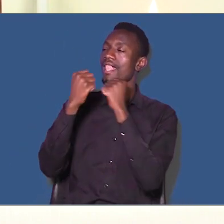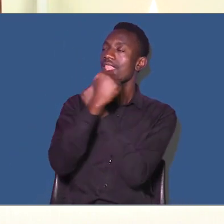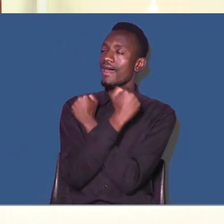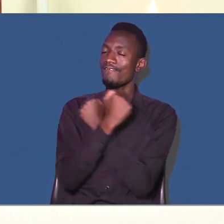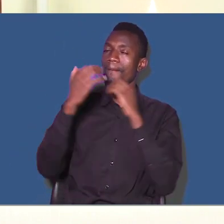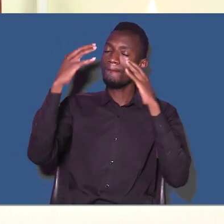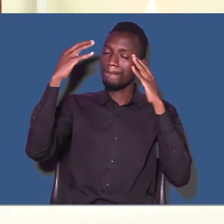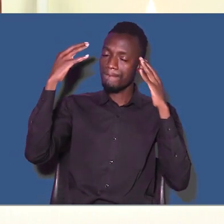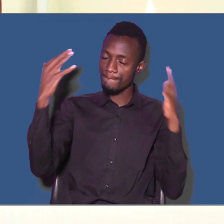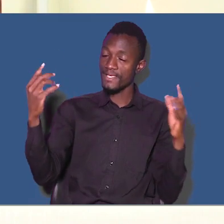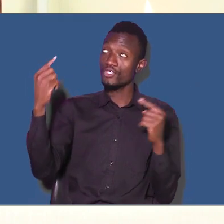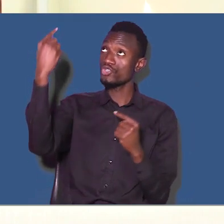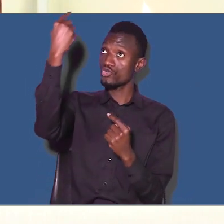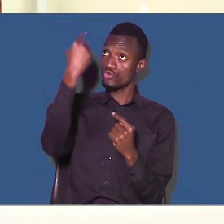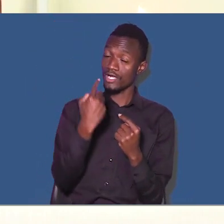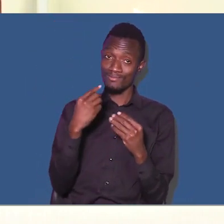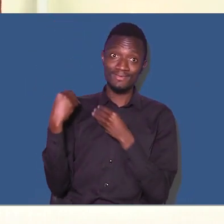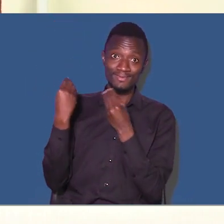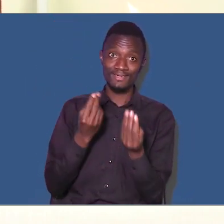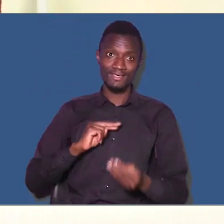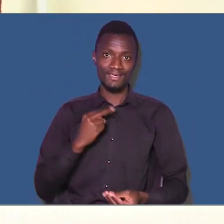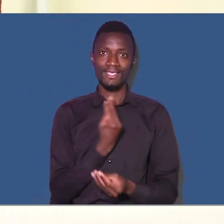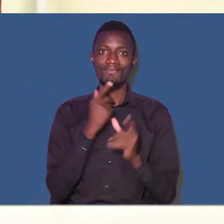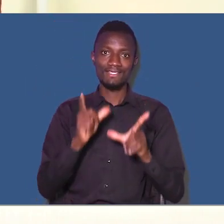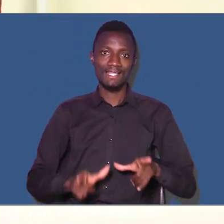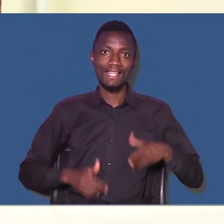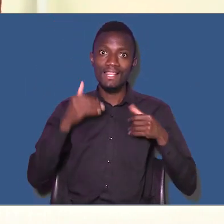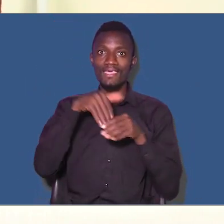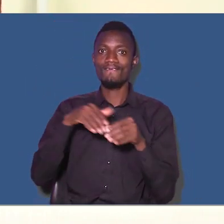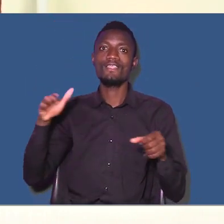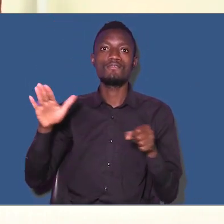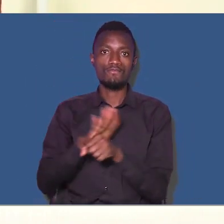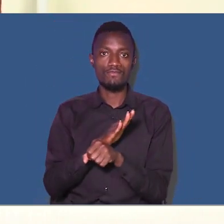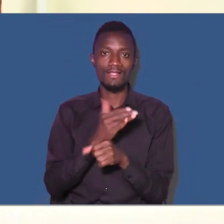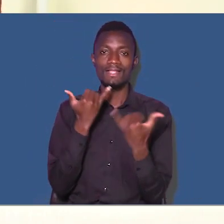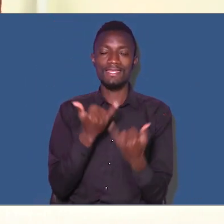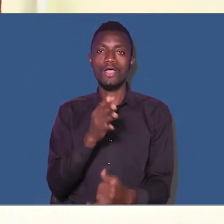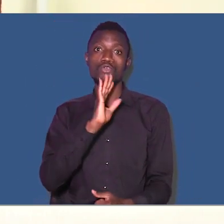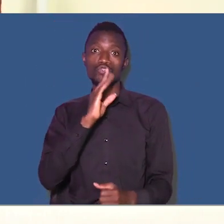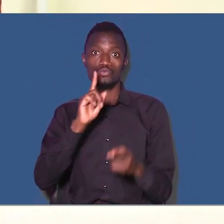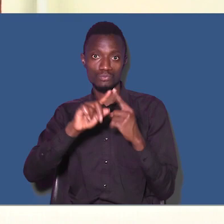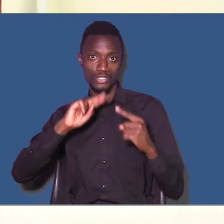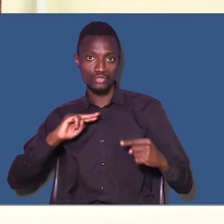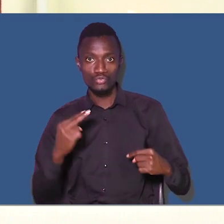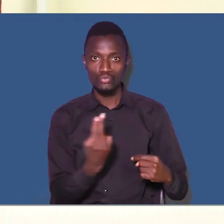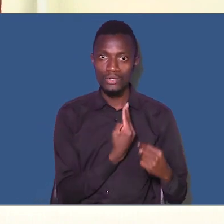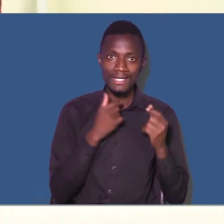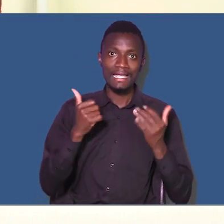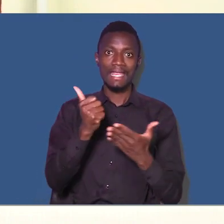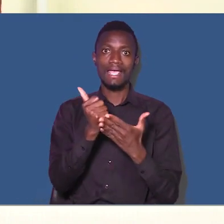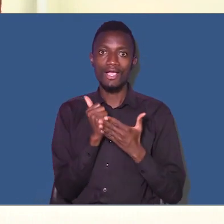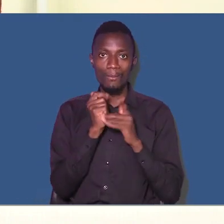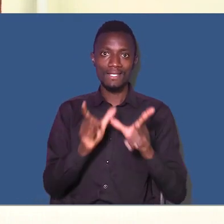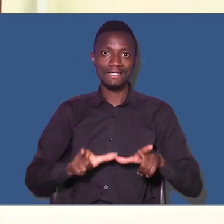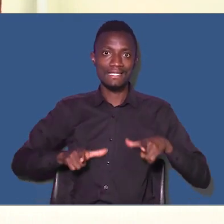life in abundance. Speak to us so that we may live that abundant life in